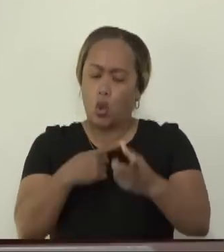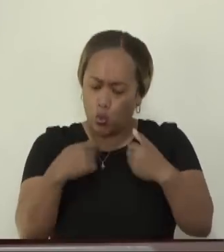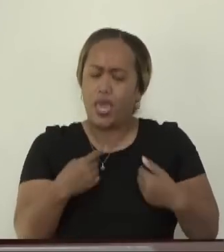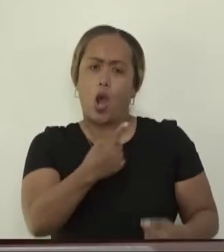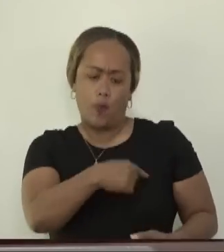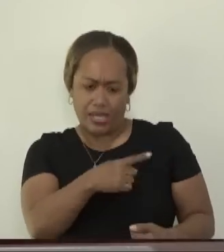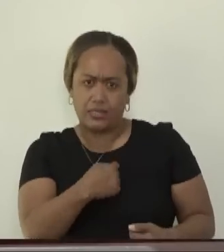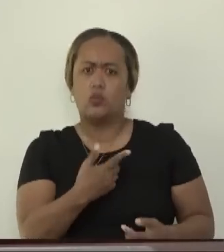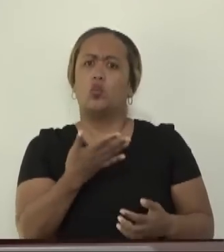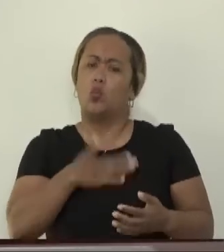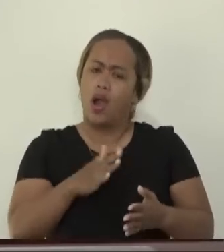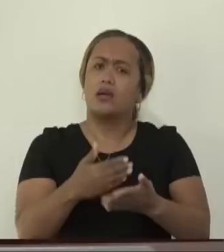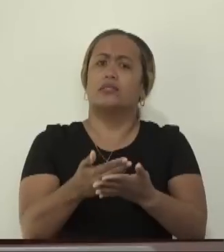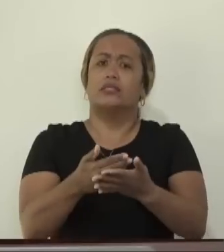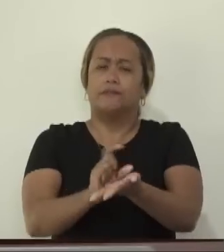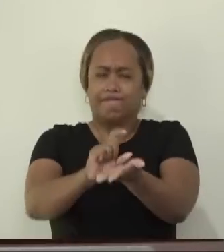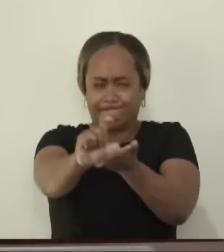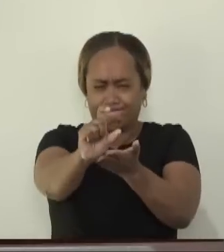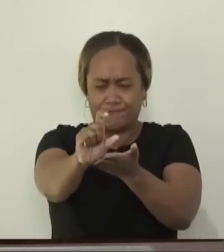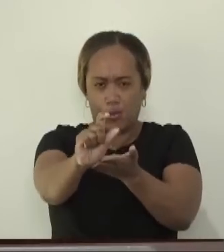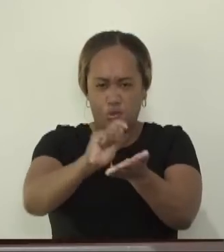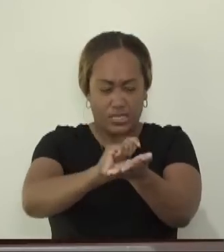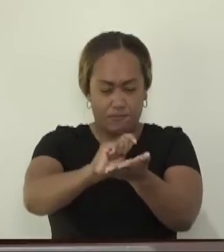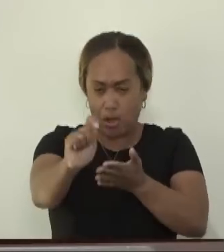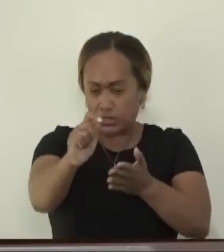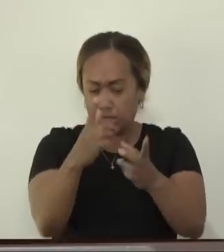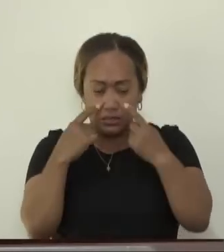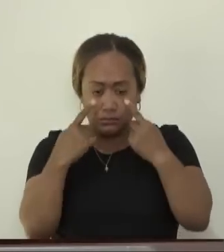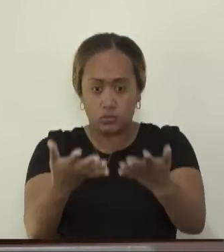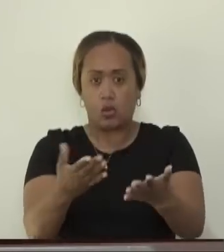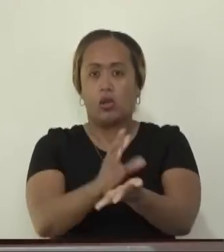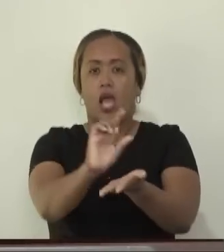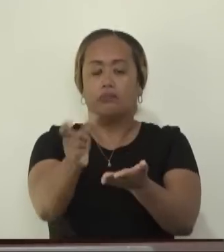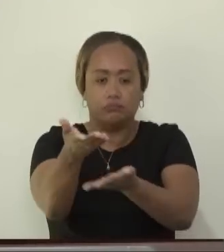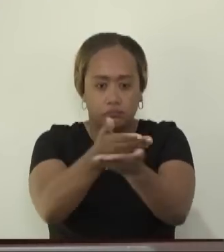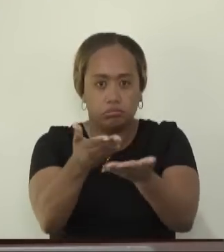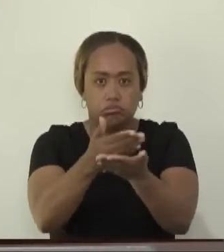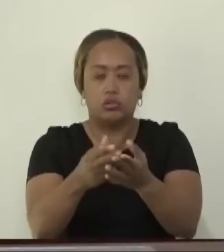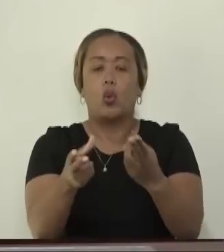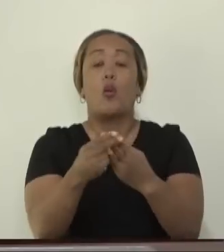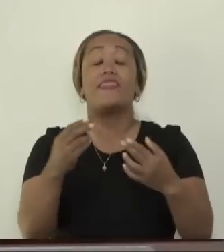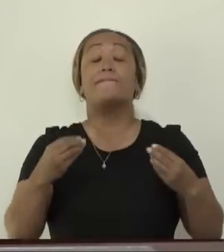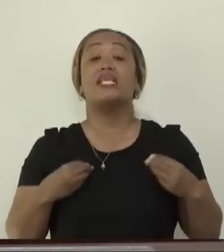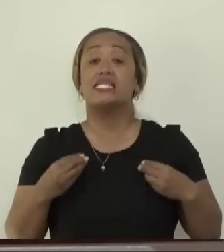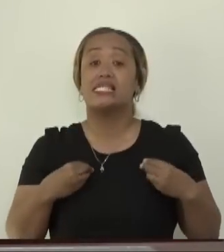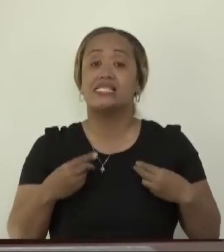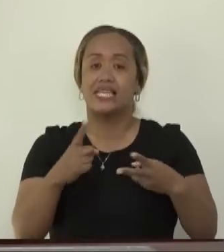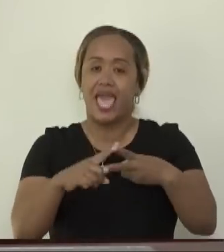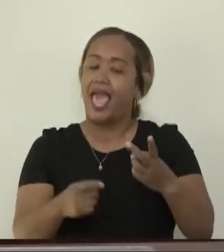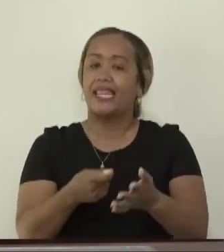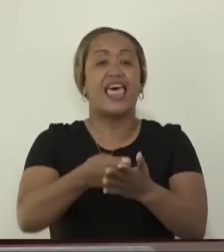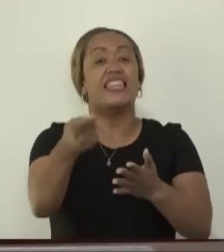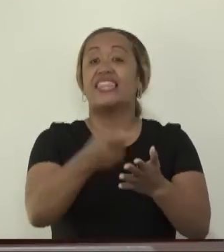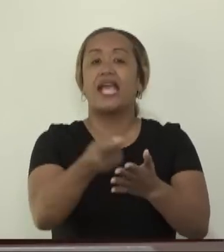committed to transparency and genuine consultation with businesses and